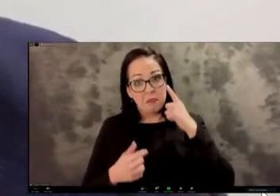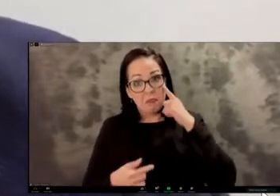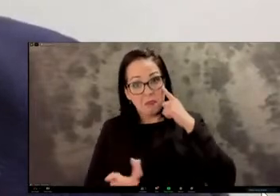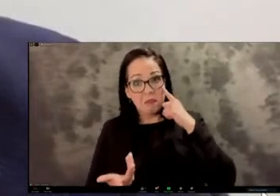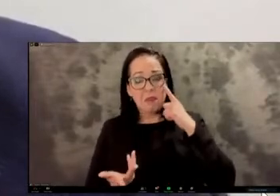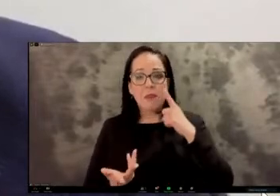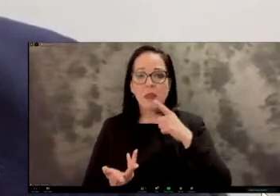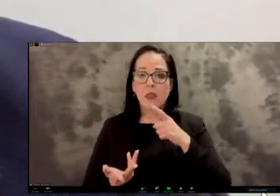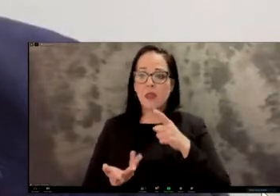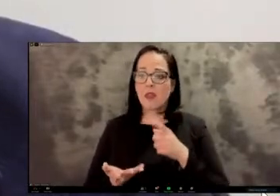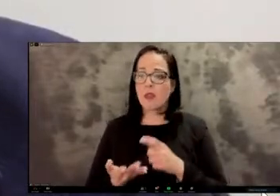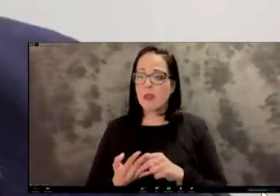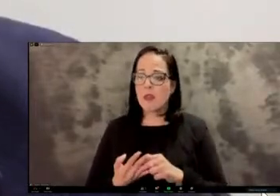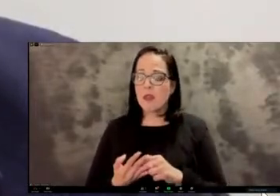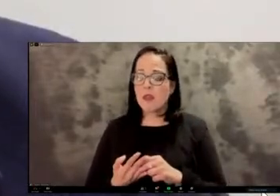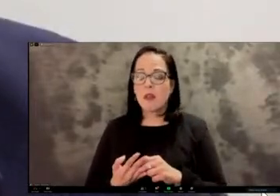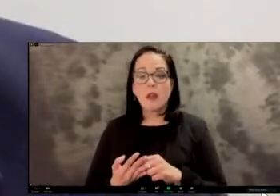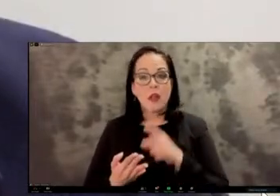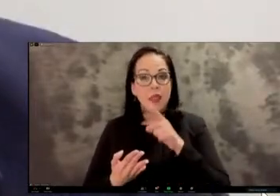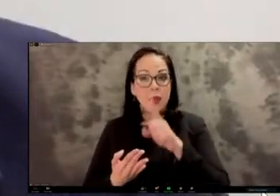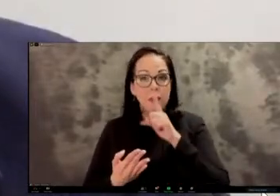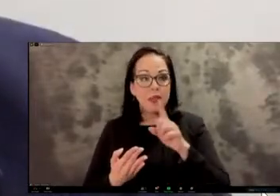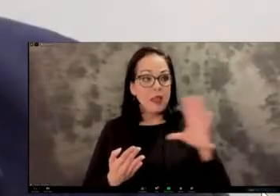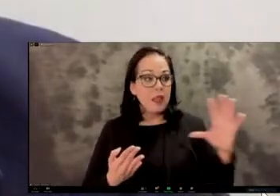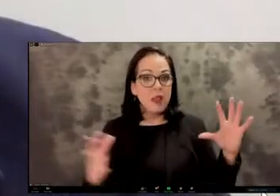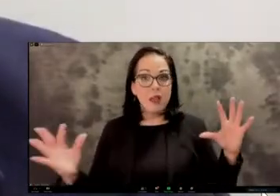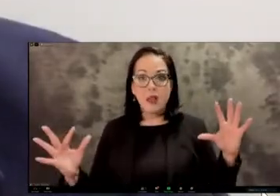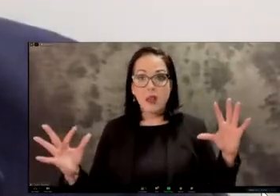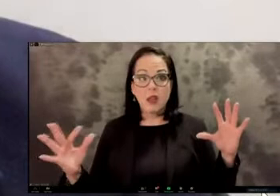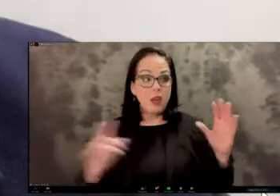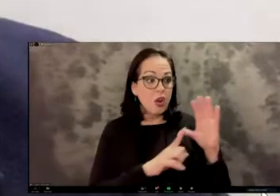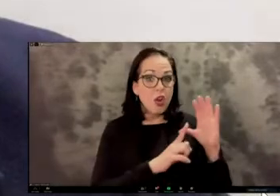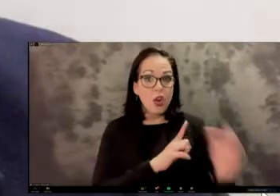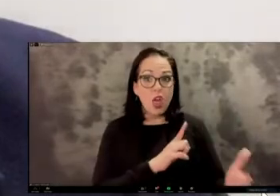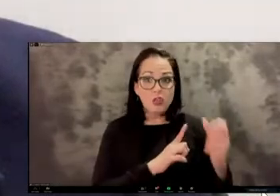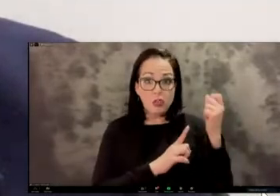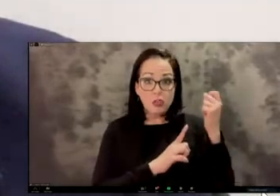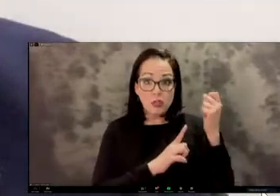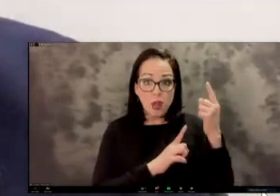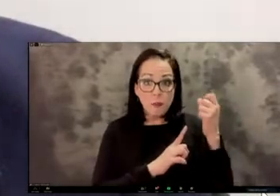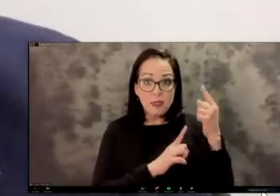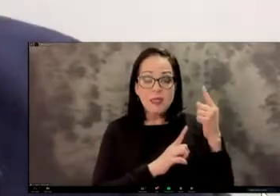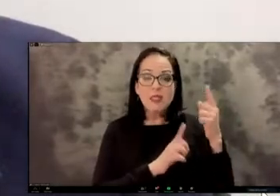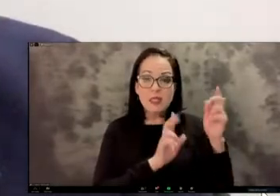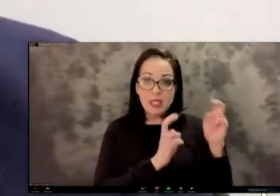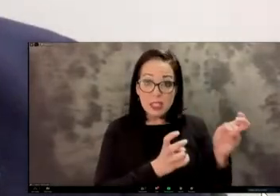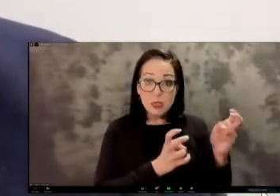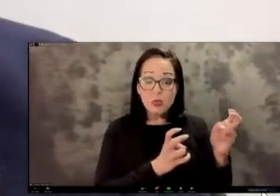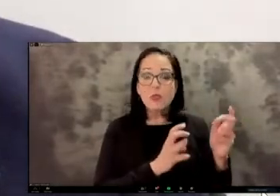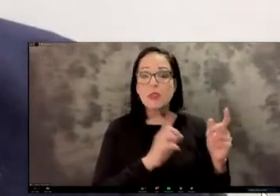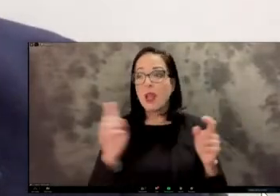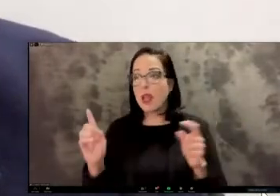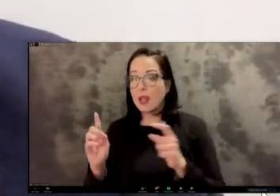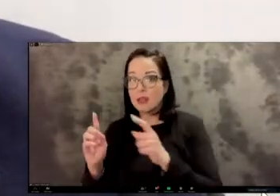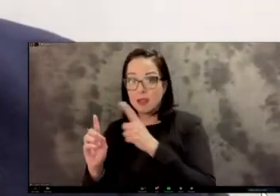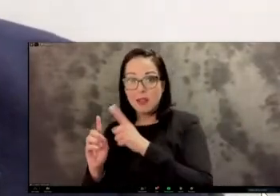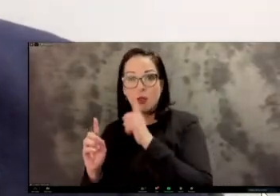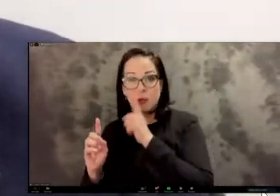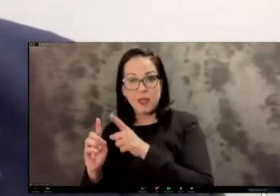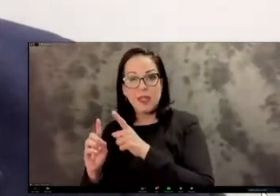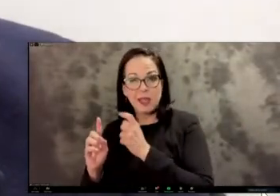that the bridging of cultural competence issues and insight relative